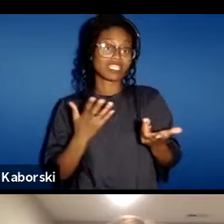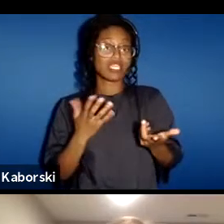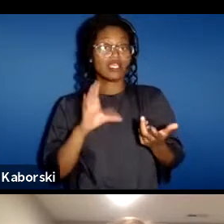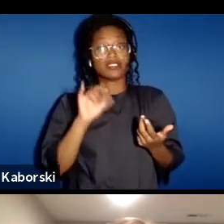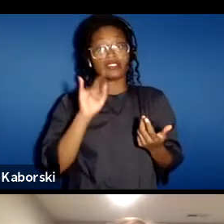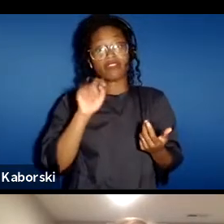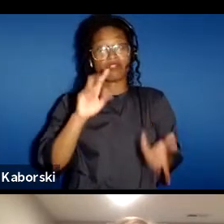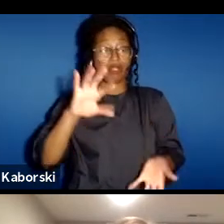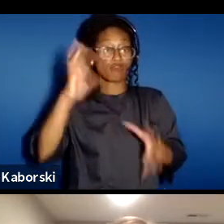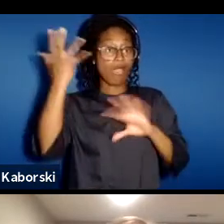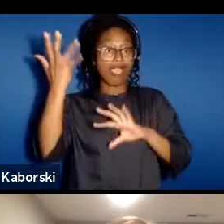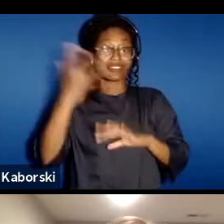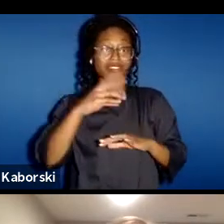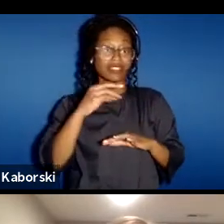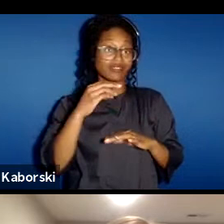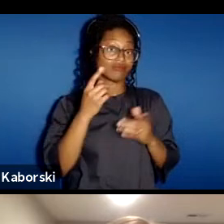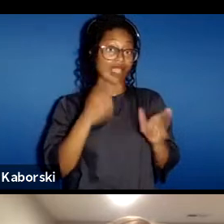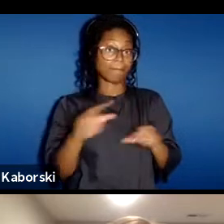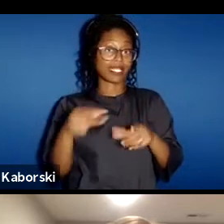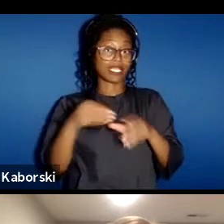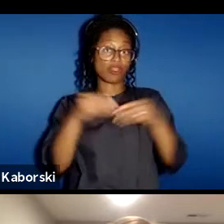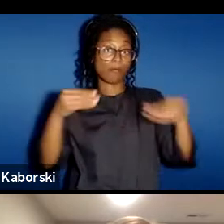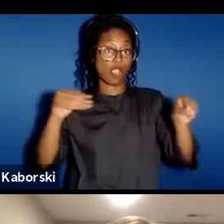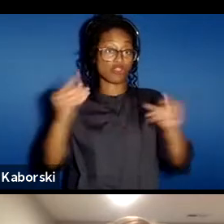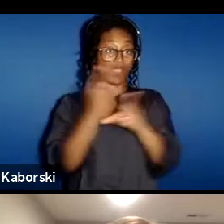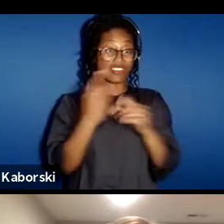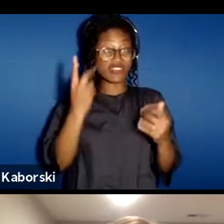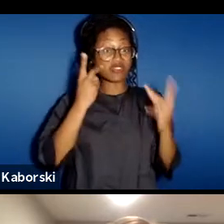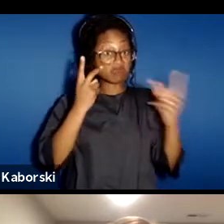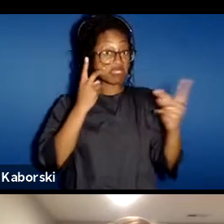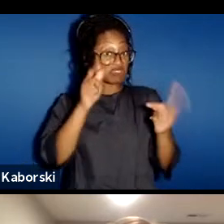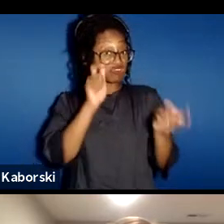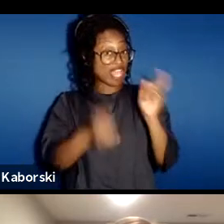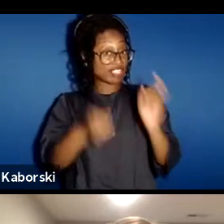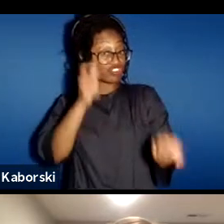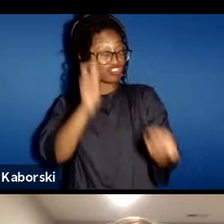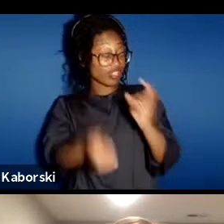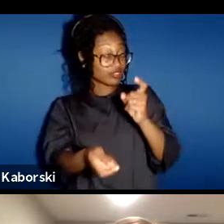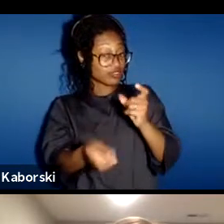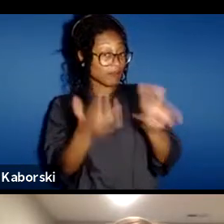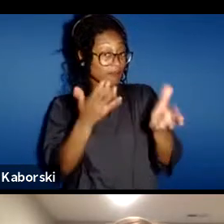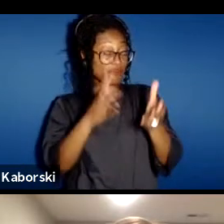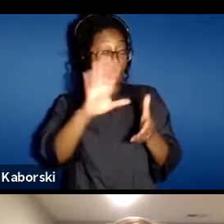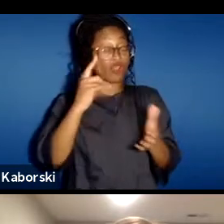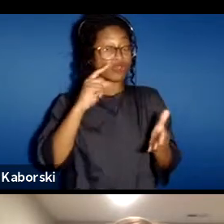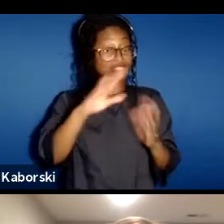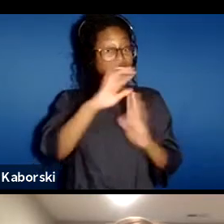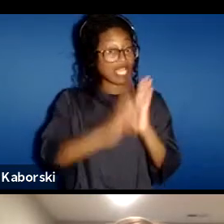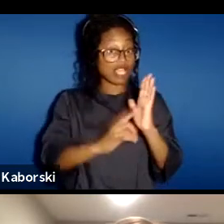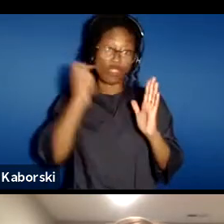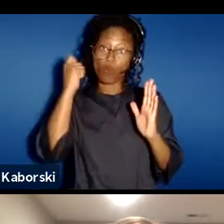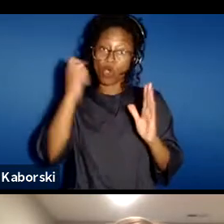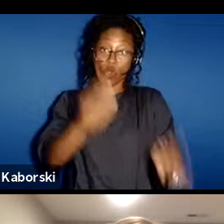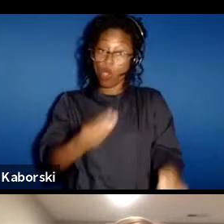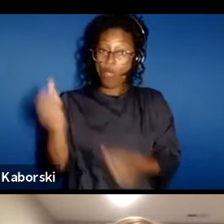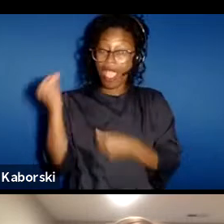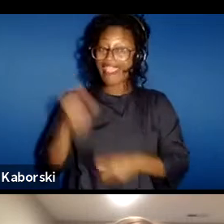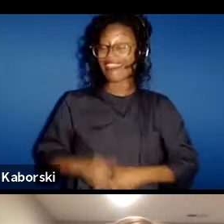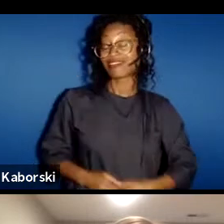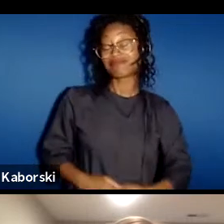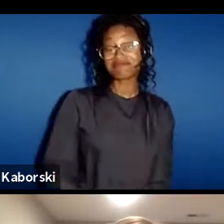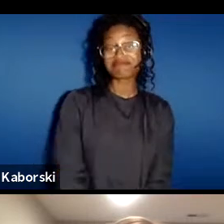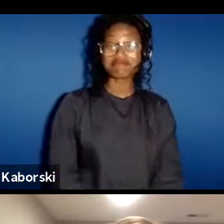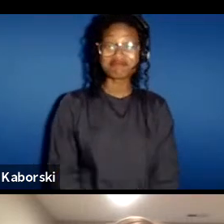those kinds of things in the market? Do you see changes that aren't going to go away?